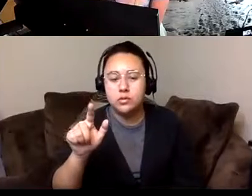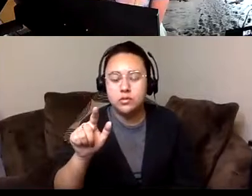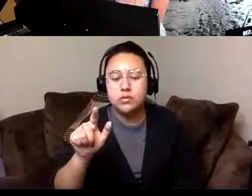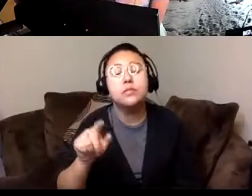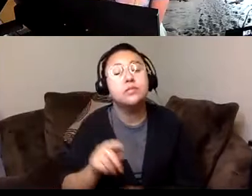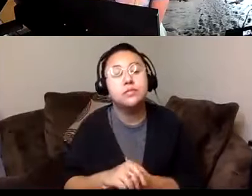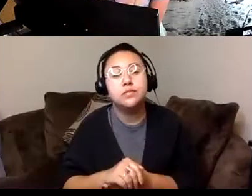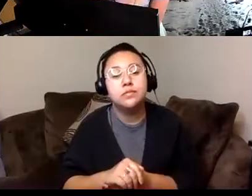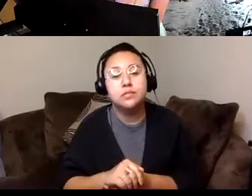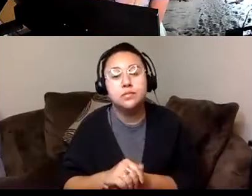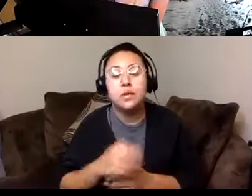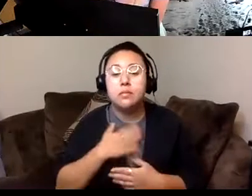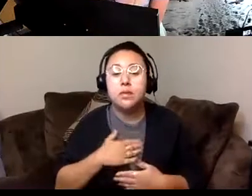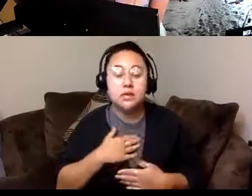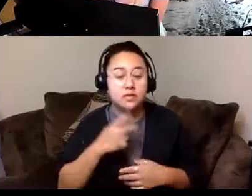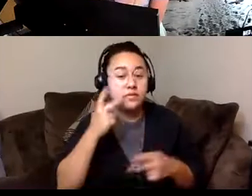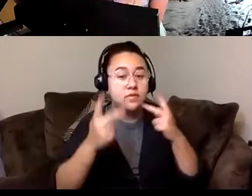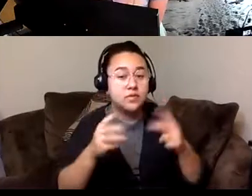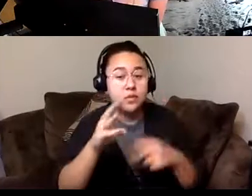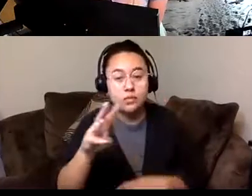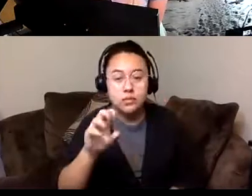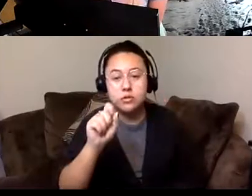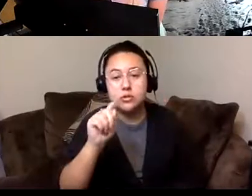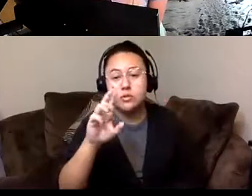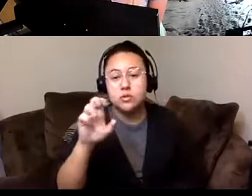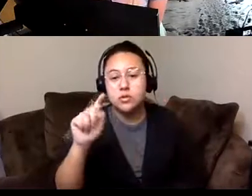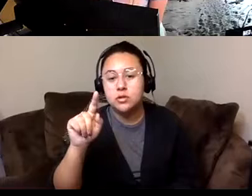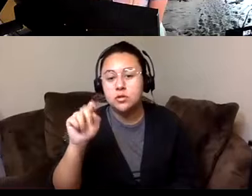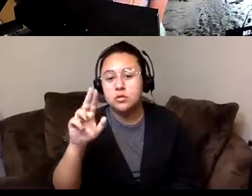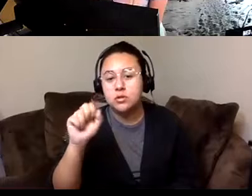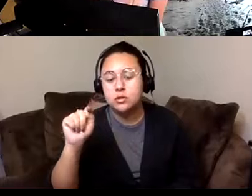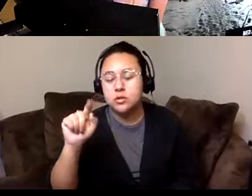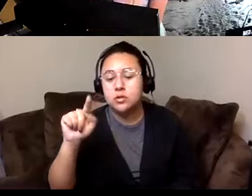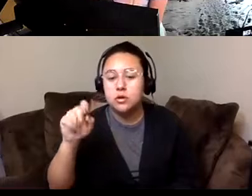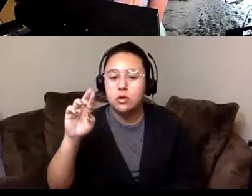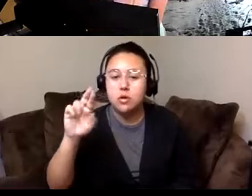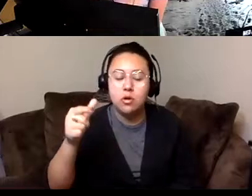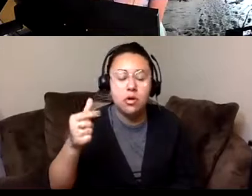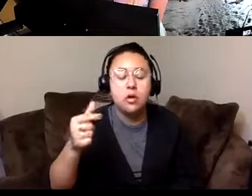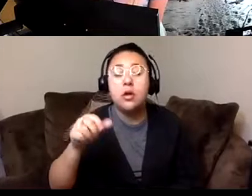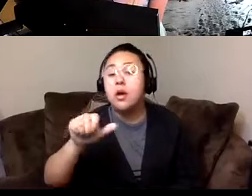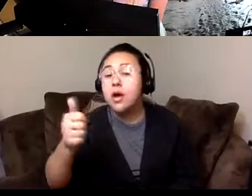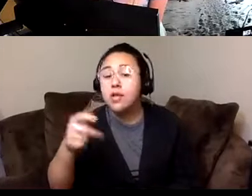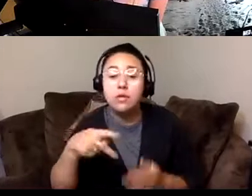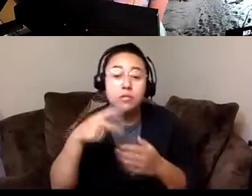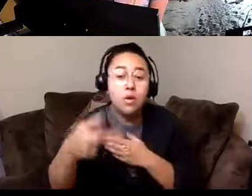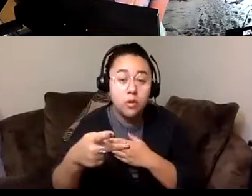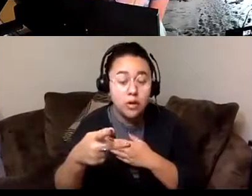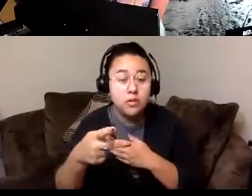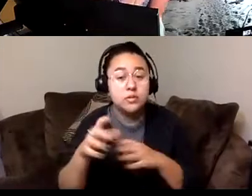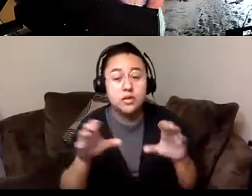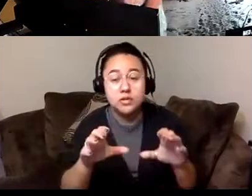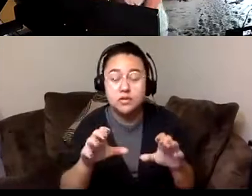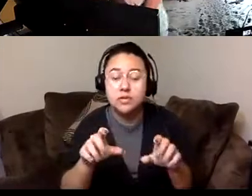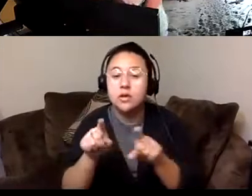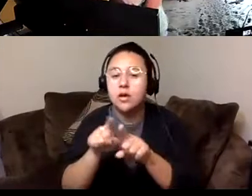our website at thestreettrust.org to learn more about our other programs and activities, including SB 395, AKA Safe